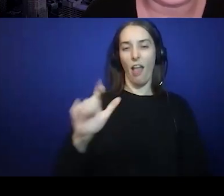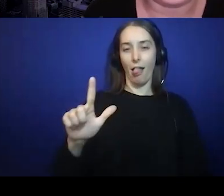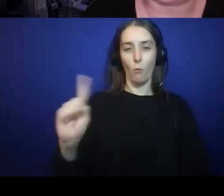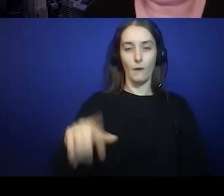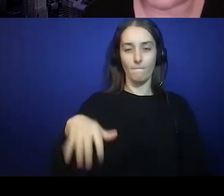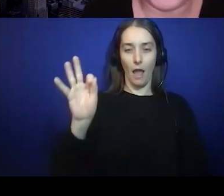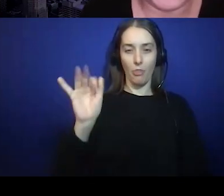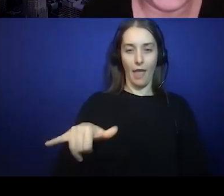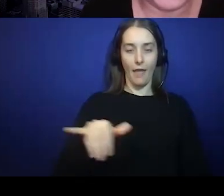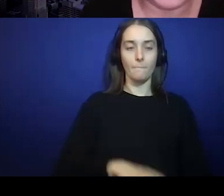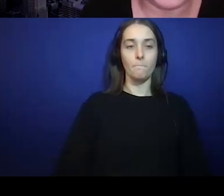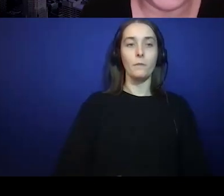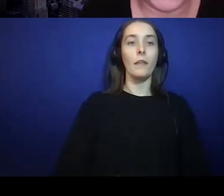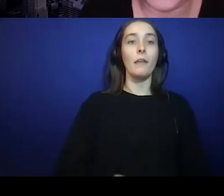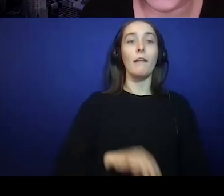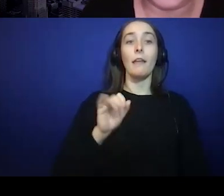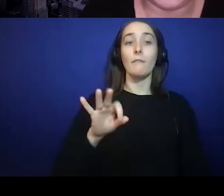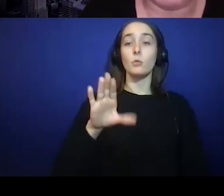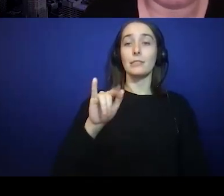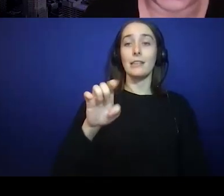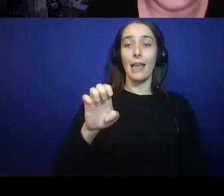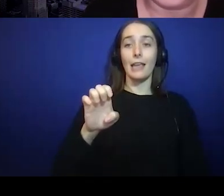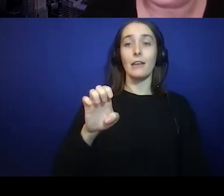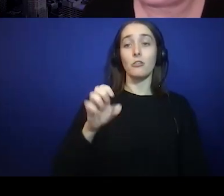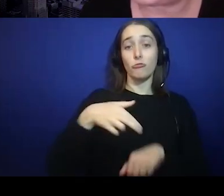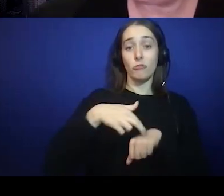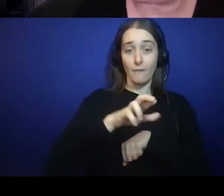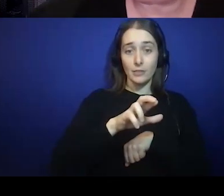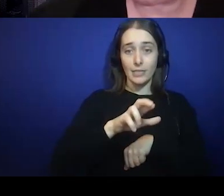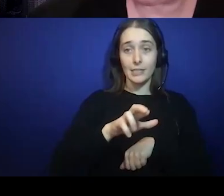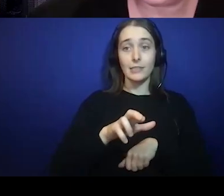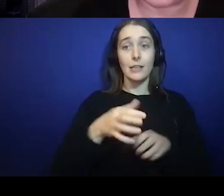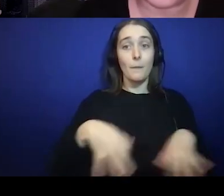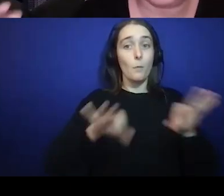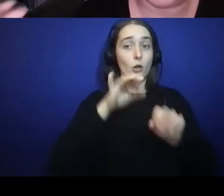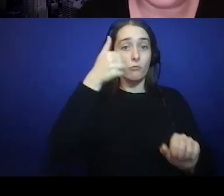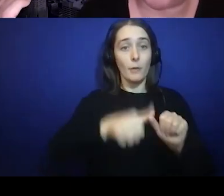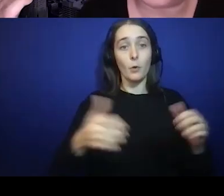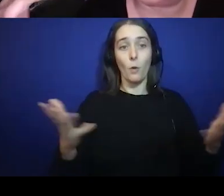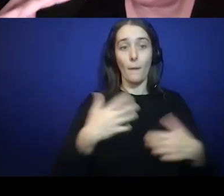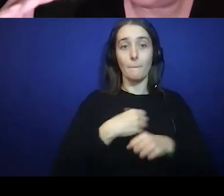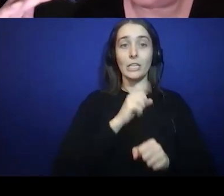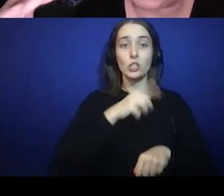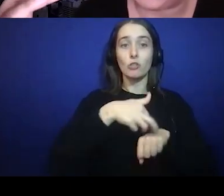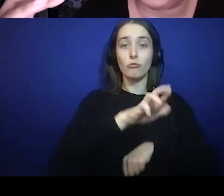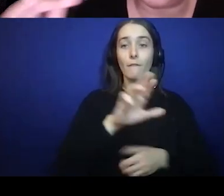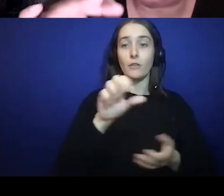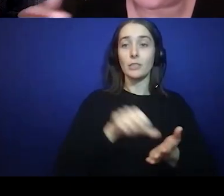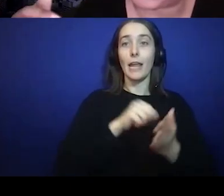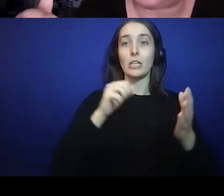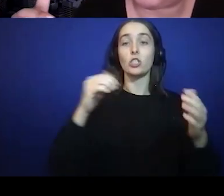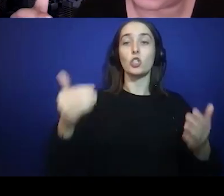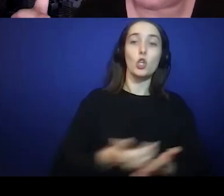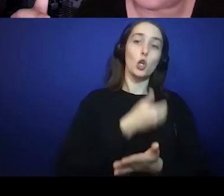If you're citing the references, the key things to keep in mind, make sure your references page starts on a new